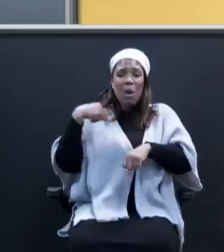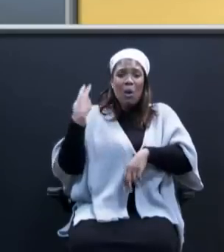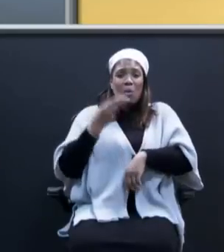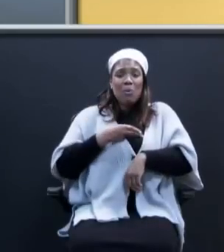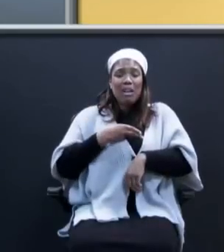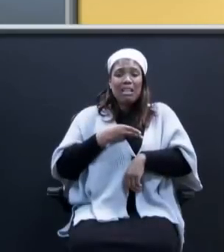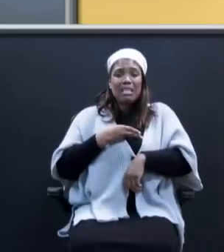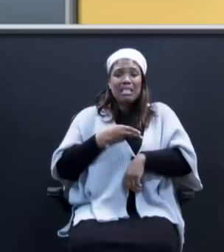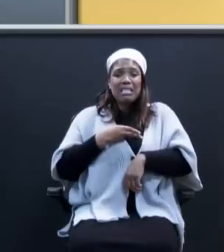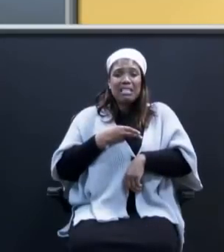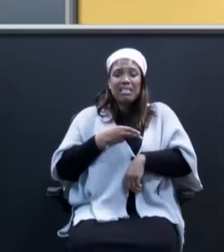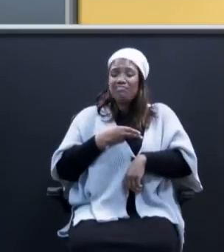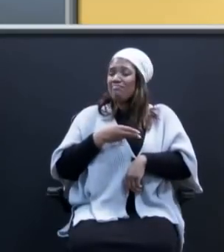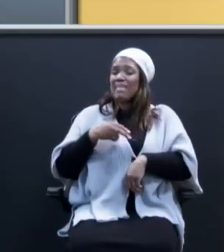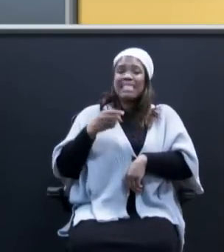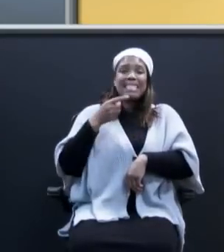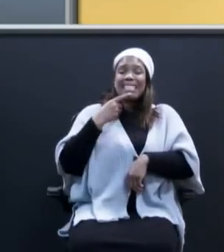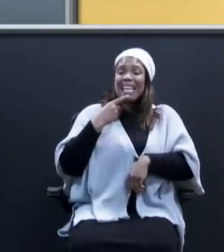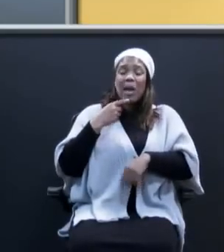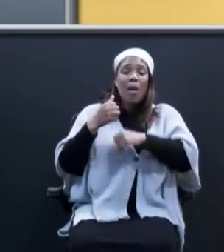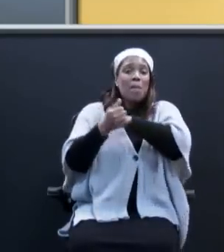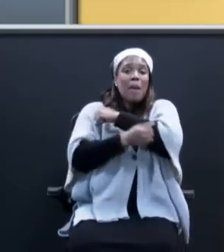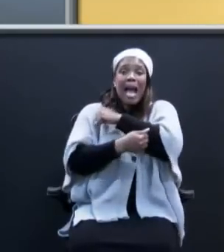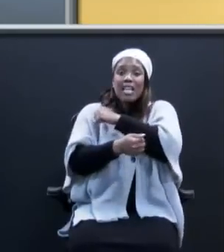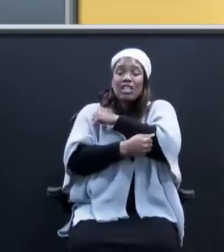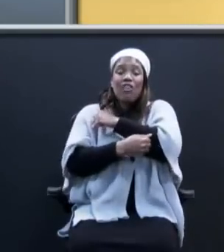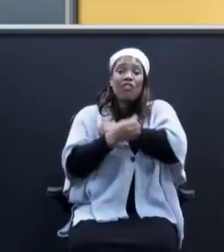Passover was on the 14th day.